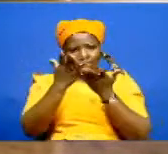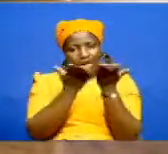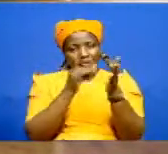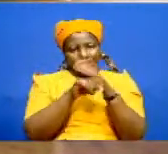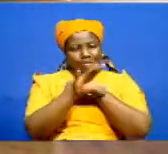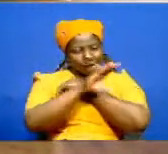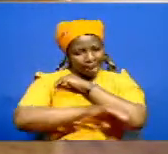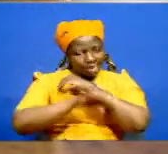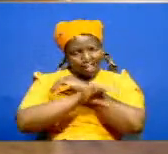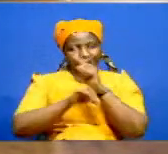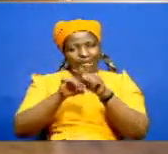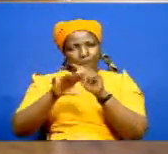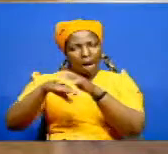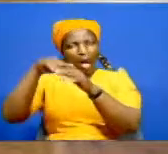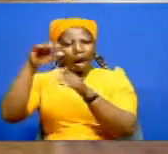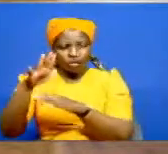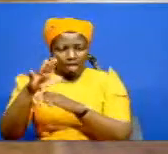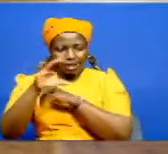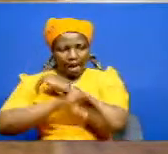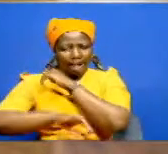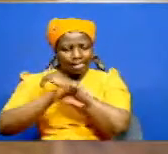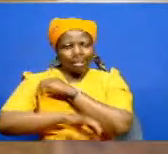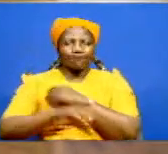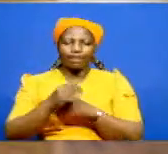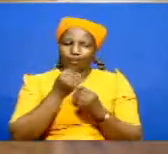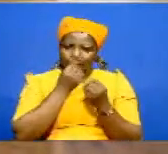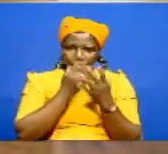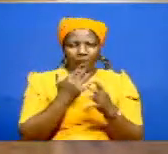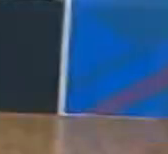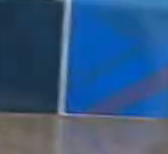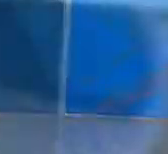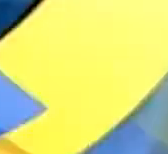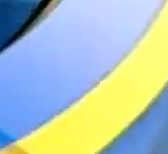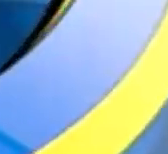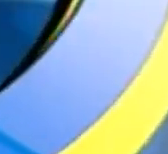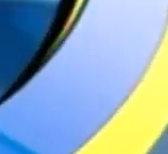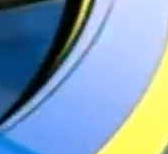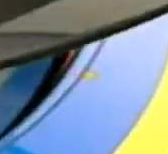and beyond. Don't go anywhere. We still have that lined up for you.